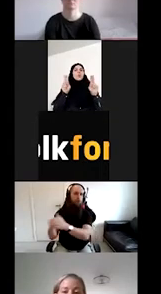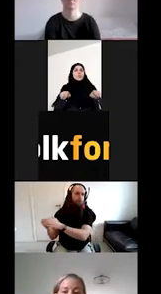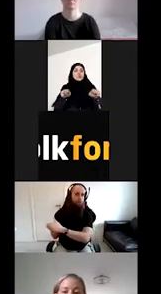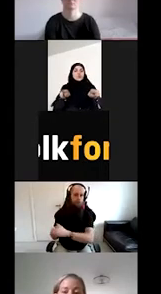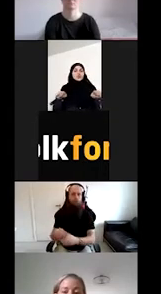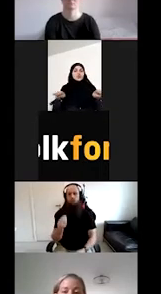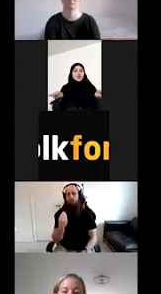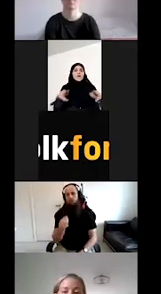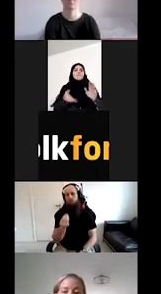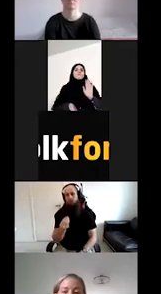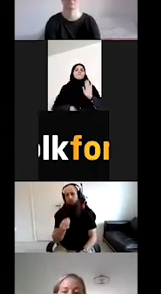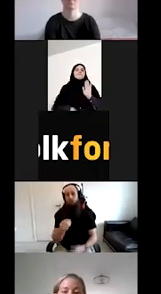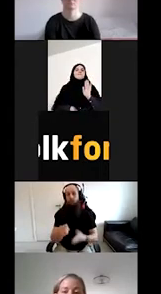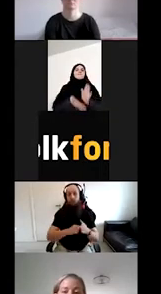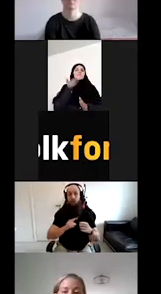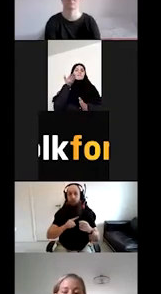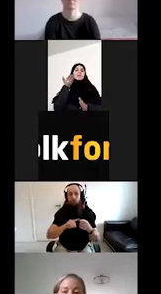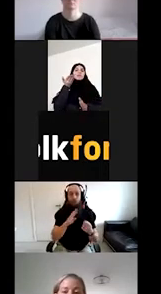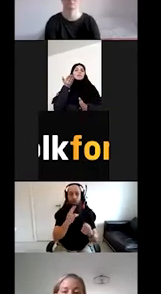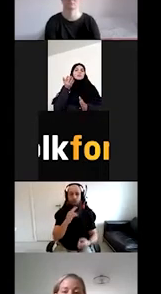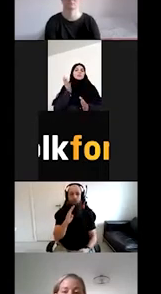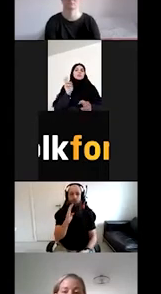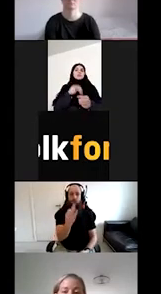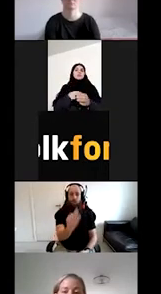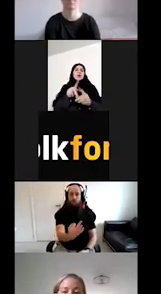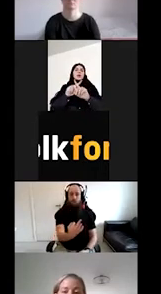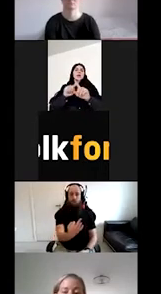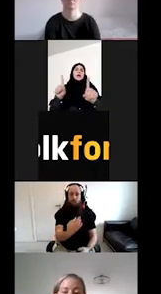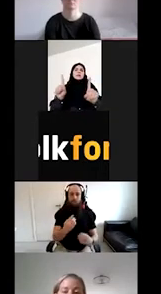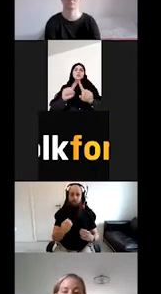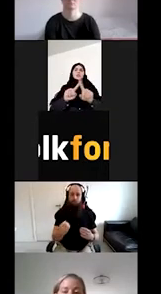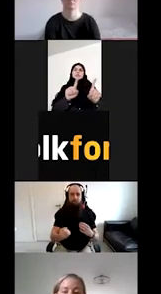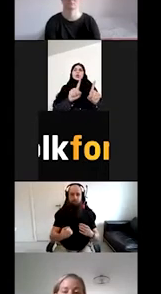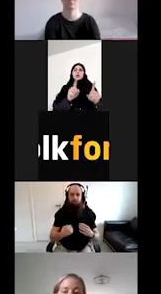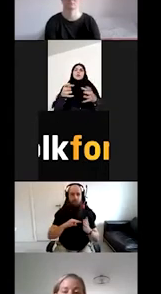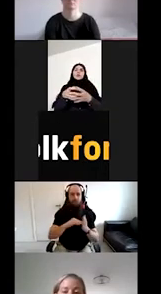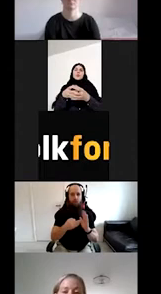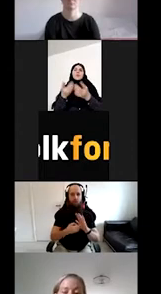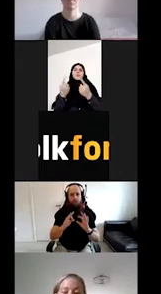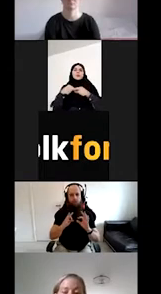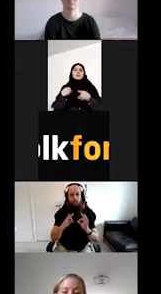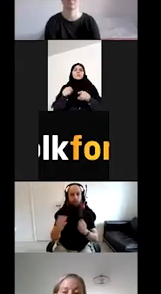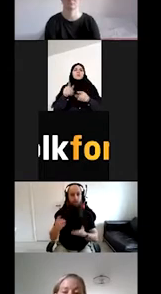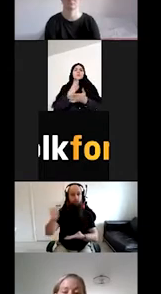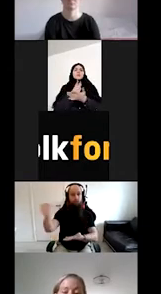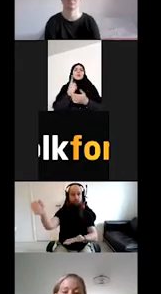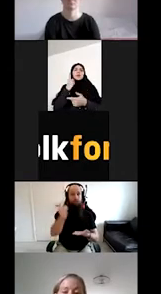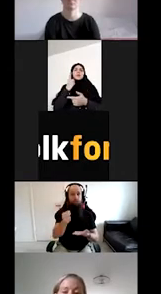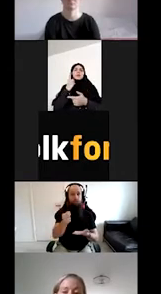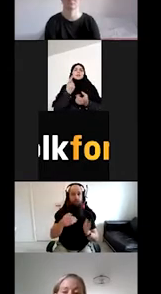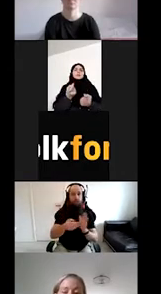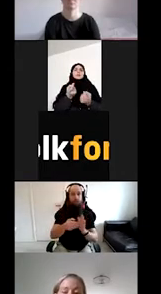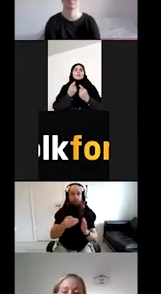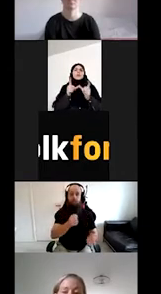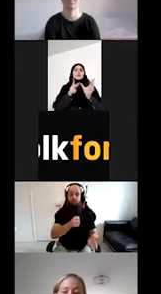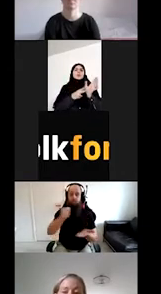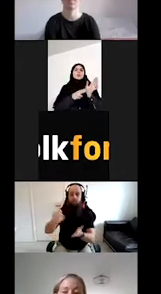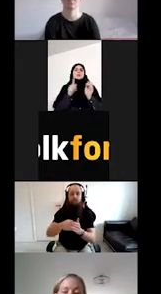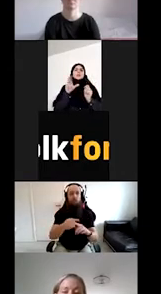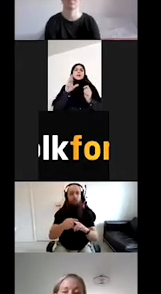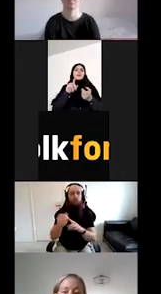Particularly, there was an UNDP initiative in grant giving. They were giving grants for different CSOs to participate in the